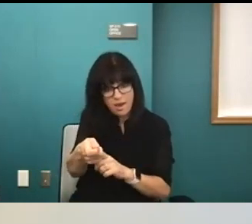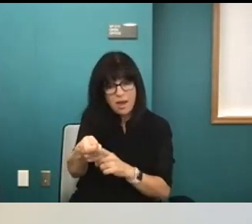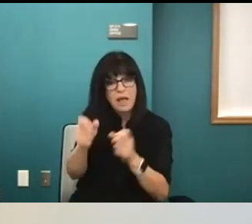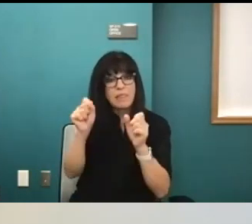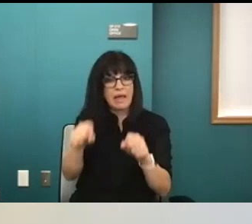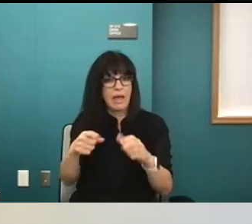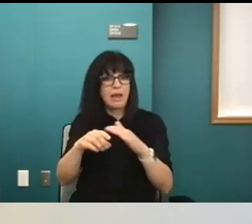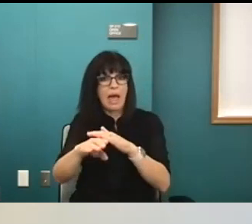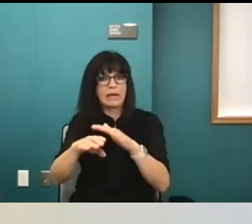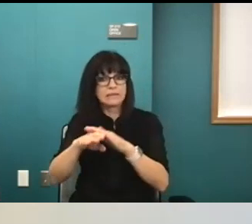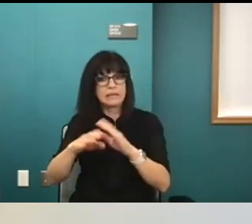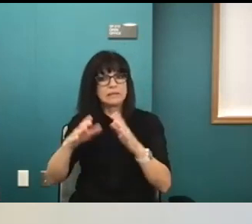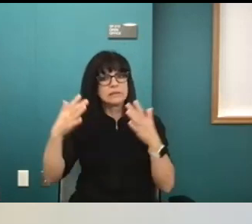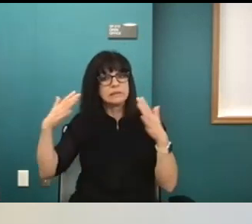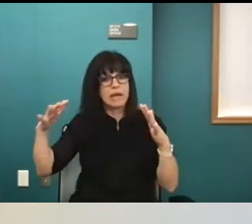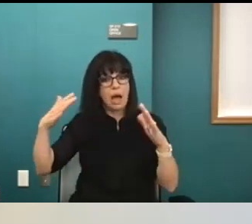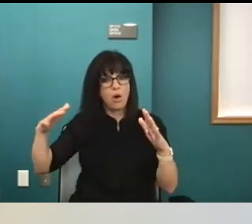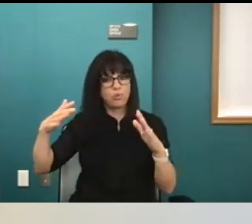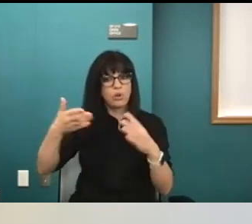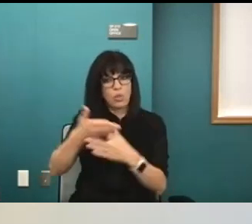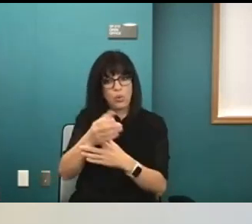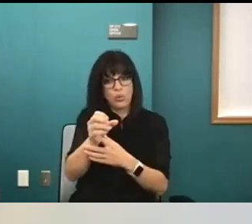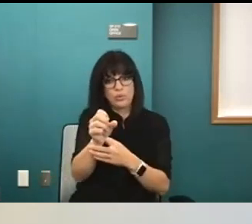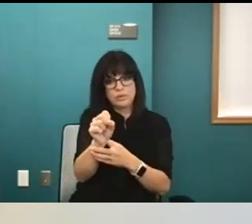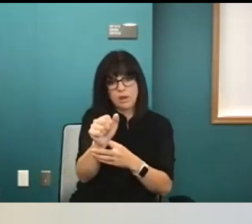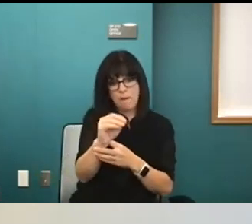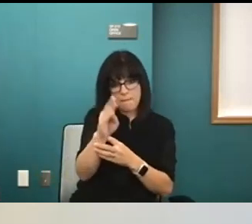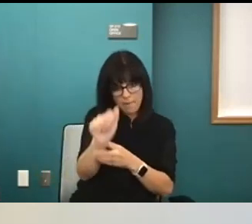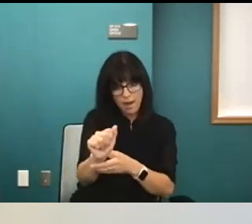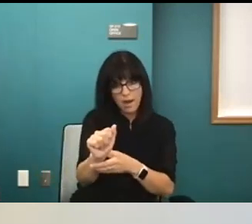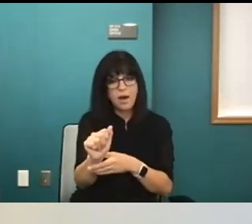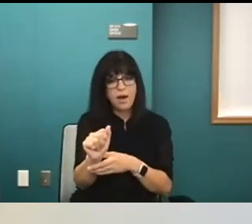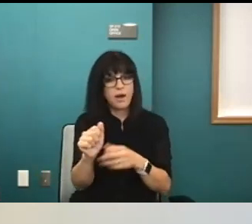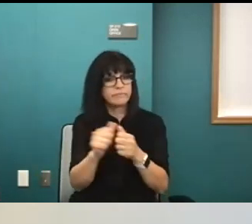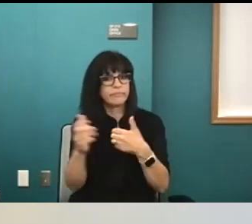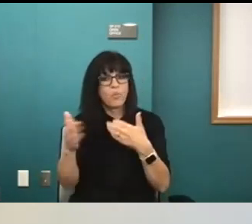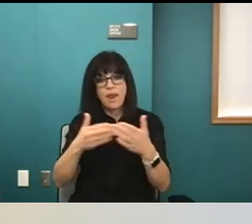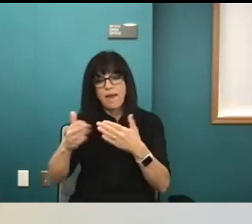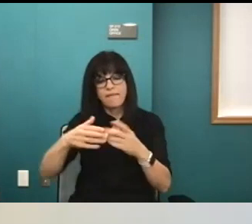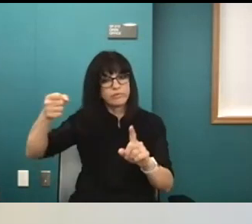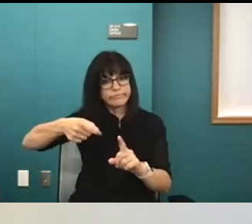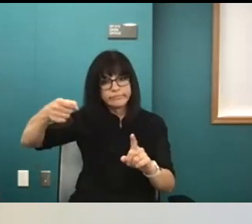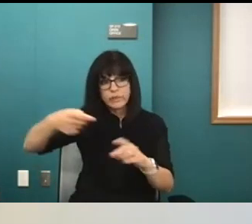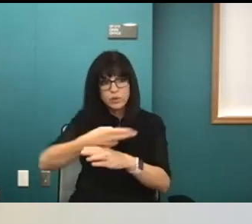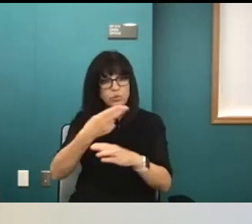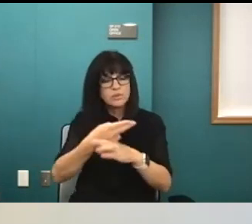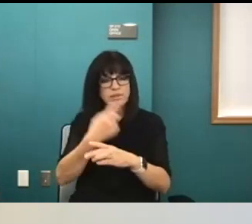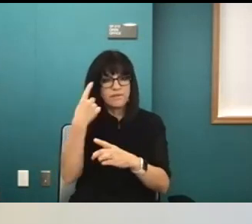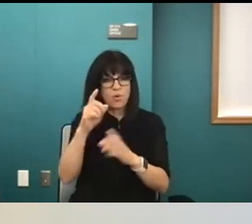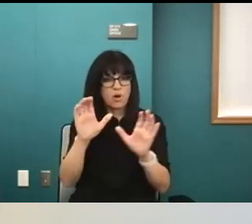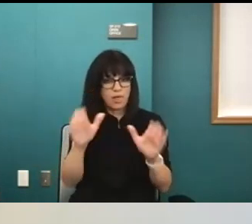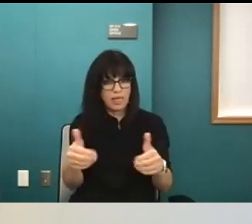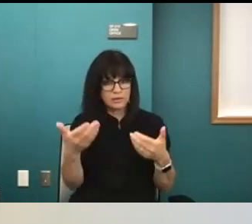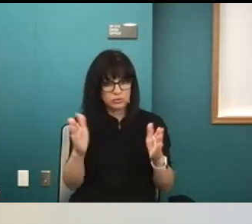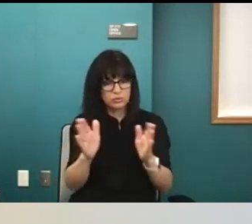then access the FM through the Samba itself, and then with whatever transmitter you guys are using in the classroom.